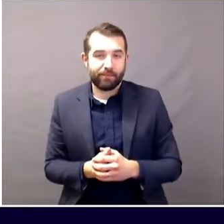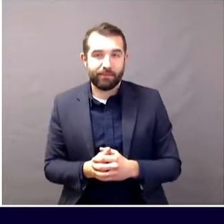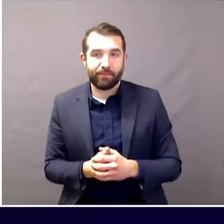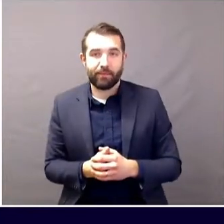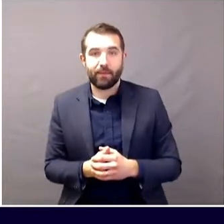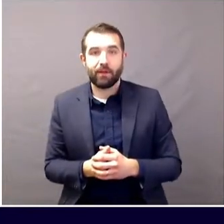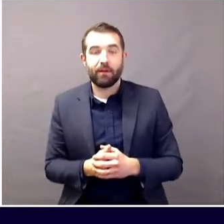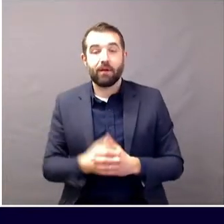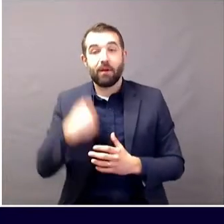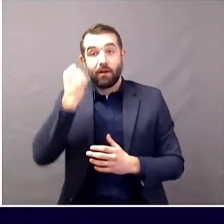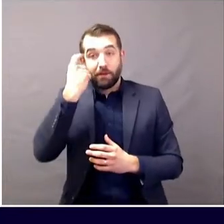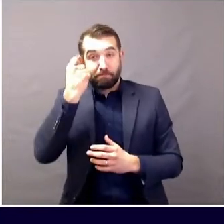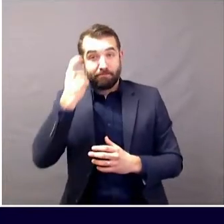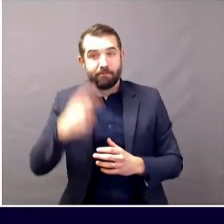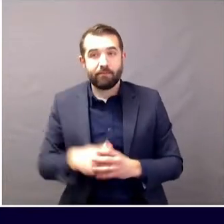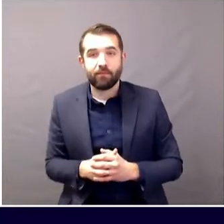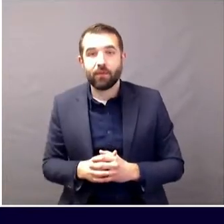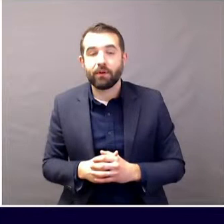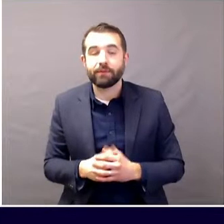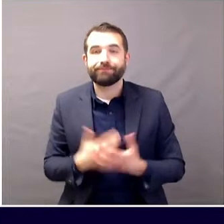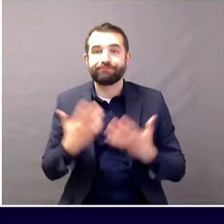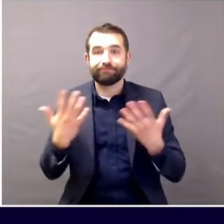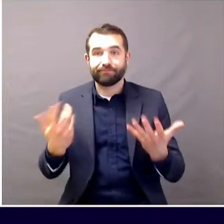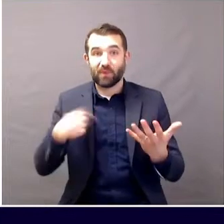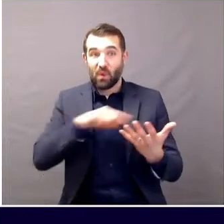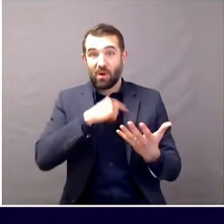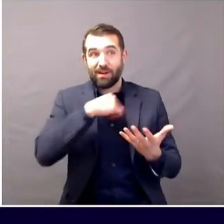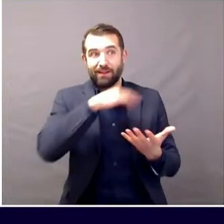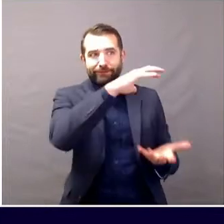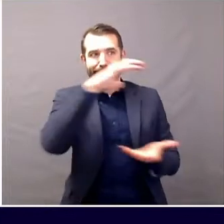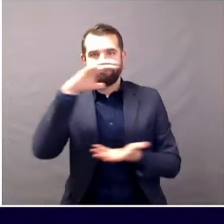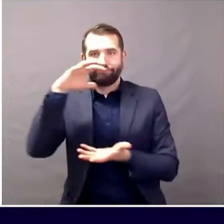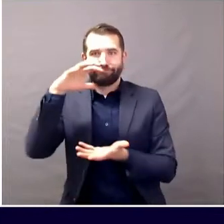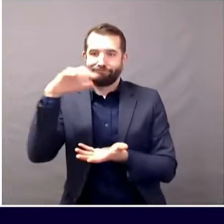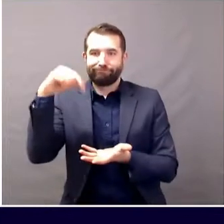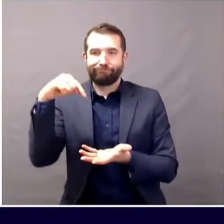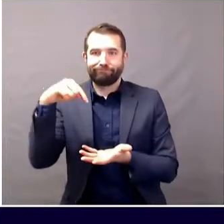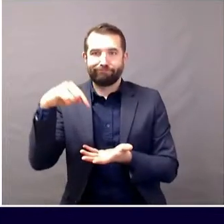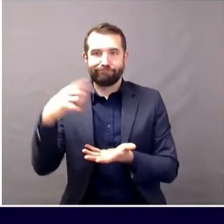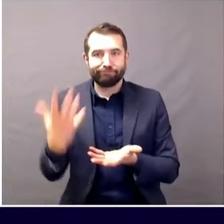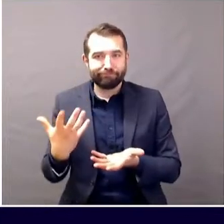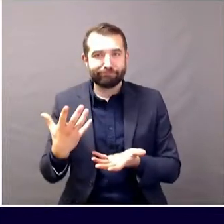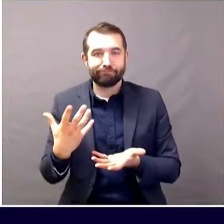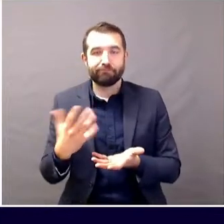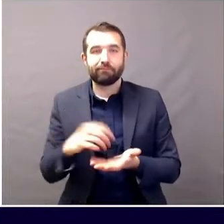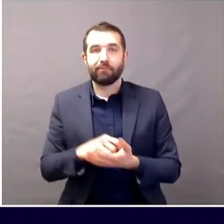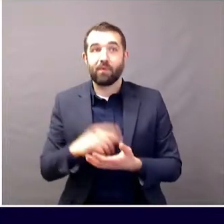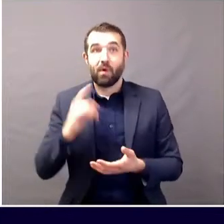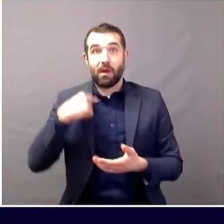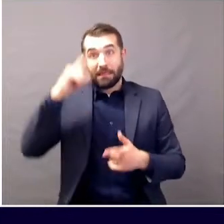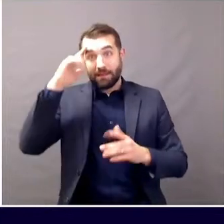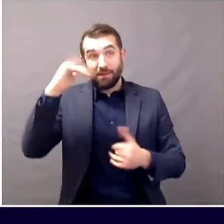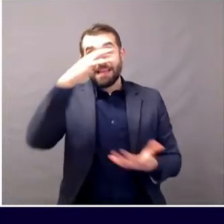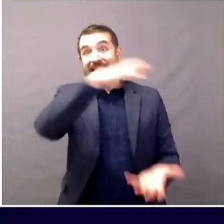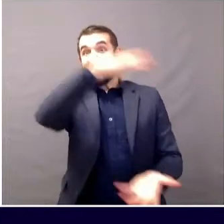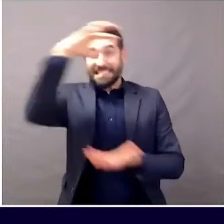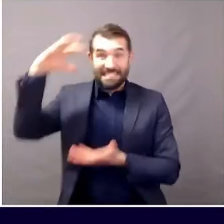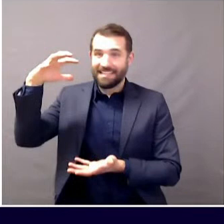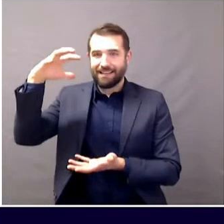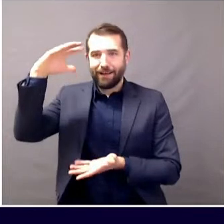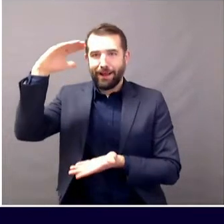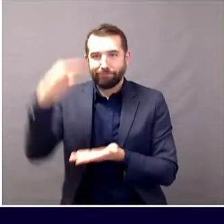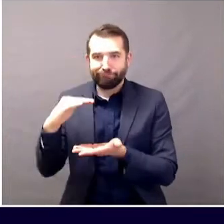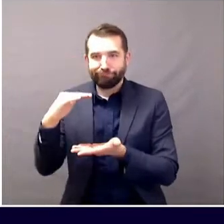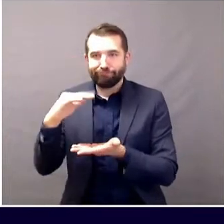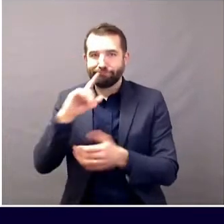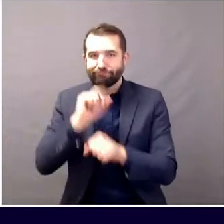about, Maine has received less than what we need to make significant inroads across 1A. Our